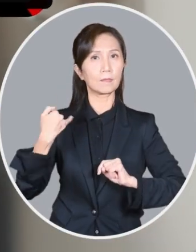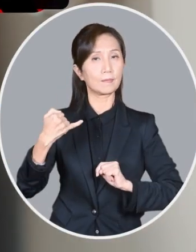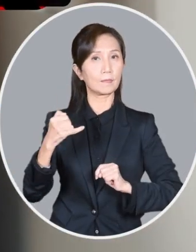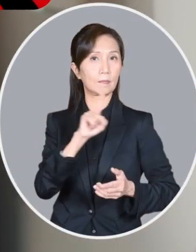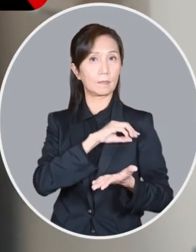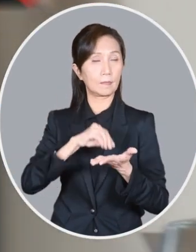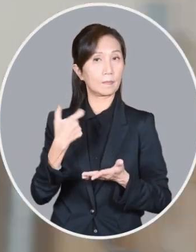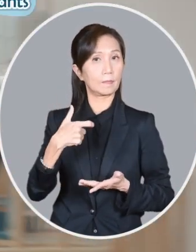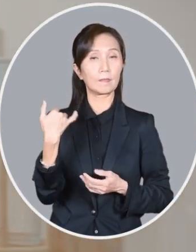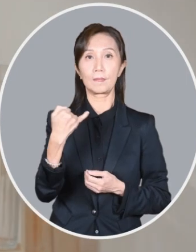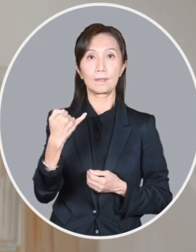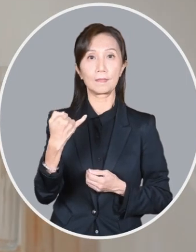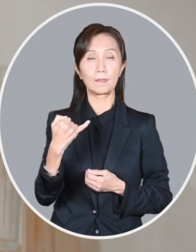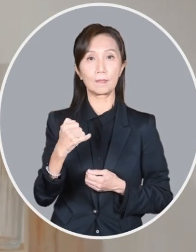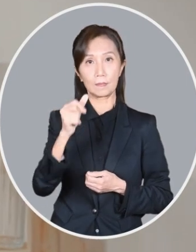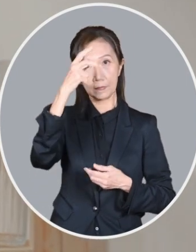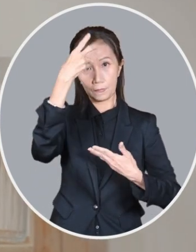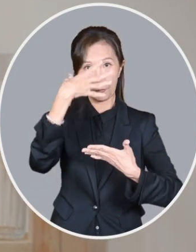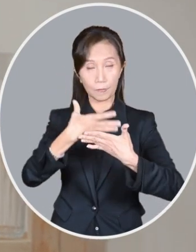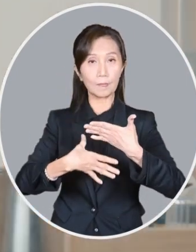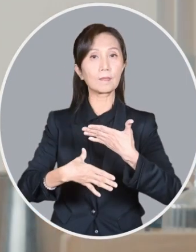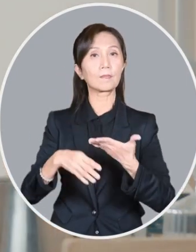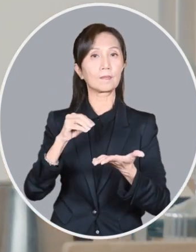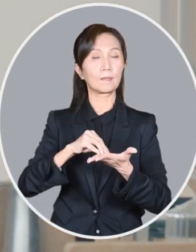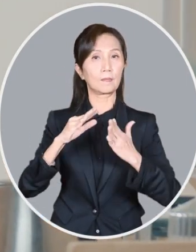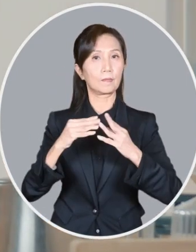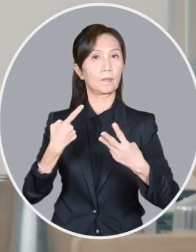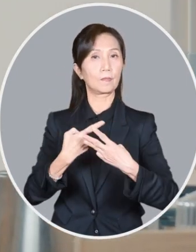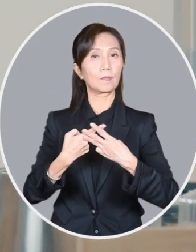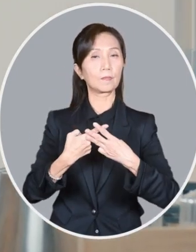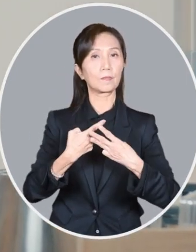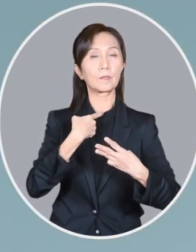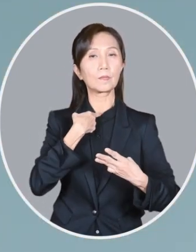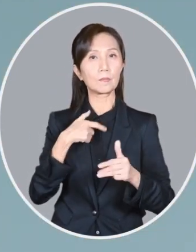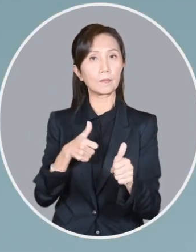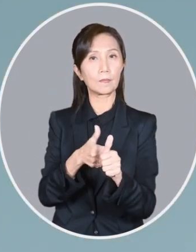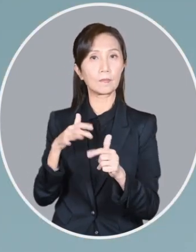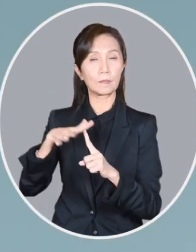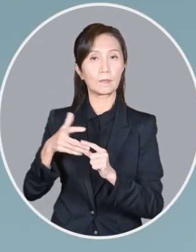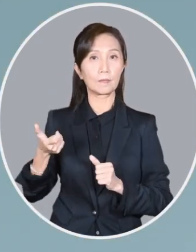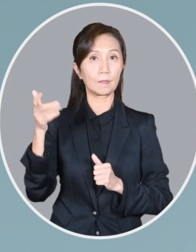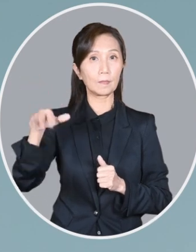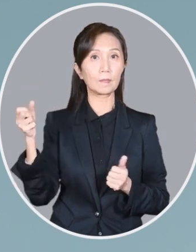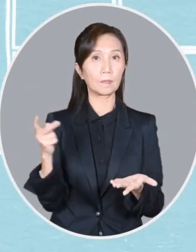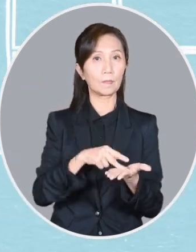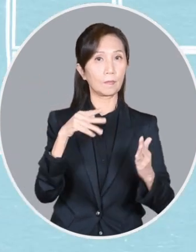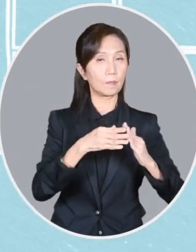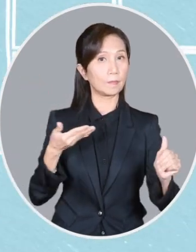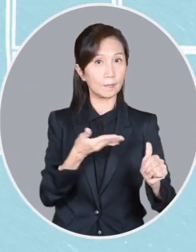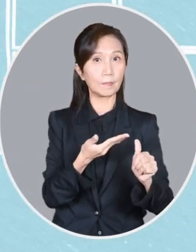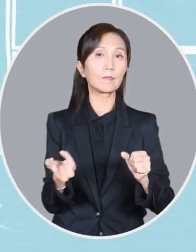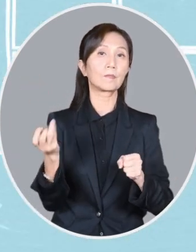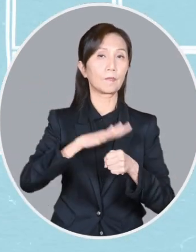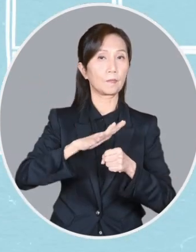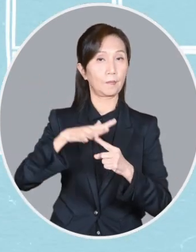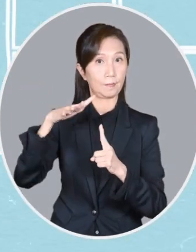overcharging is prohibited. With the amended Waterworks Ordinance, landlords shall pay water bills before recovering fees from tenants, and give